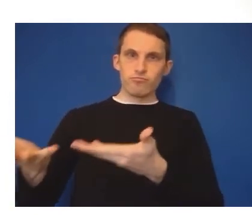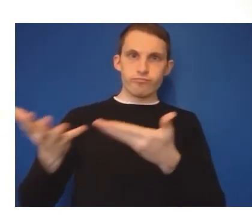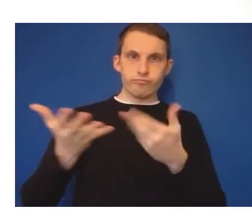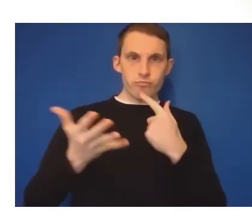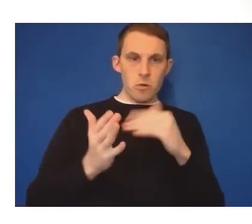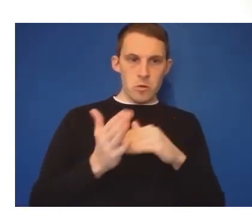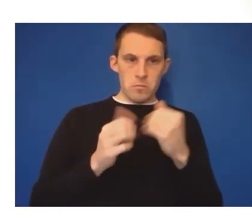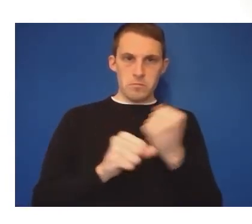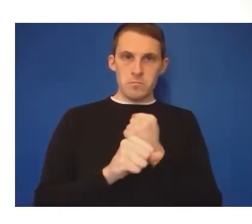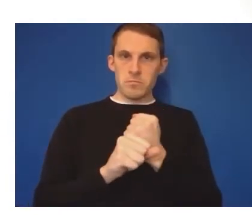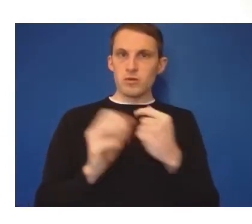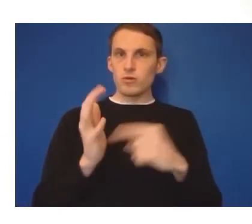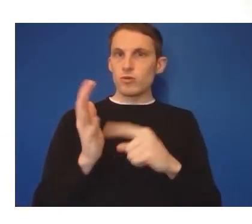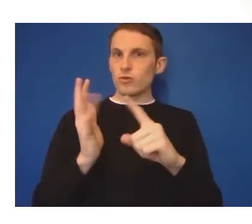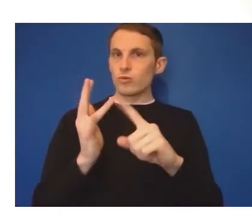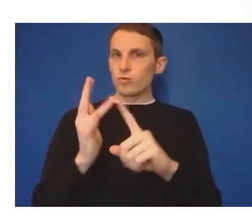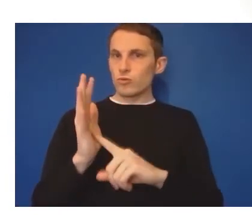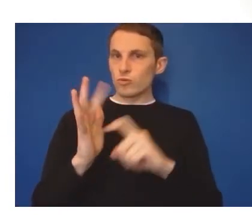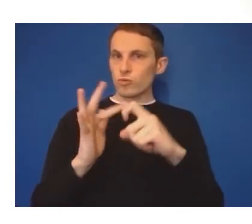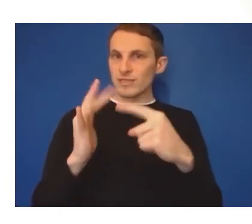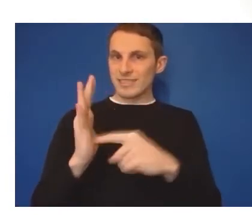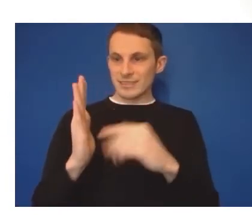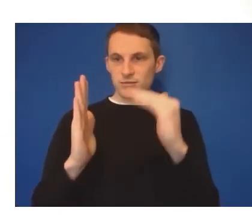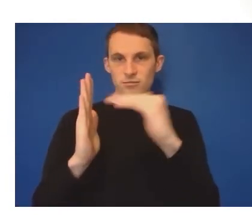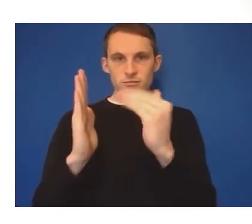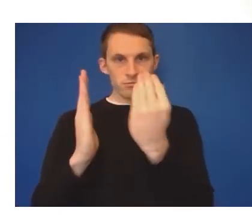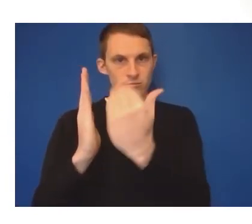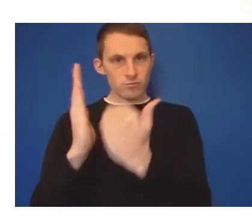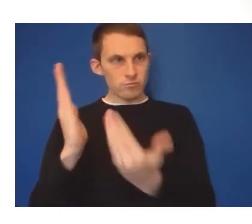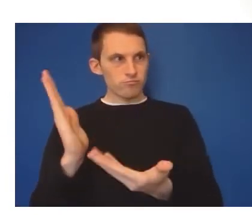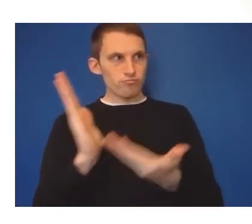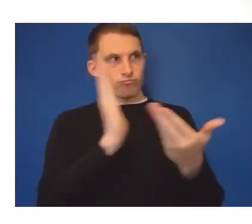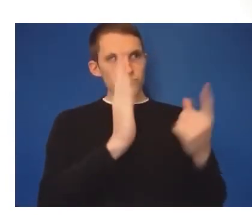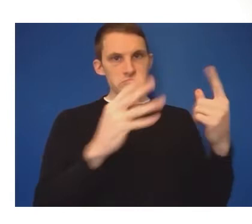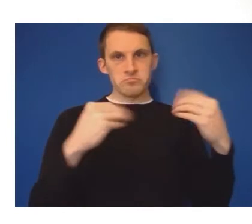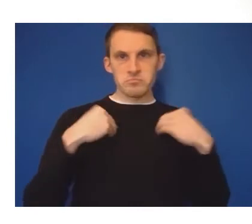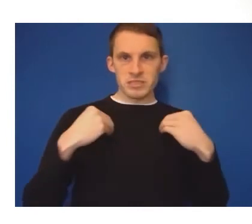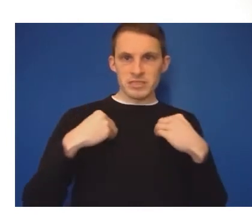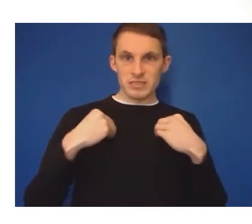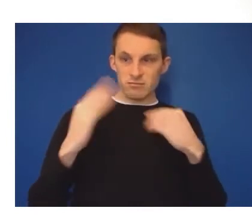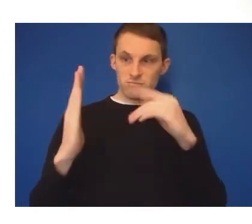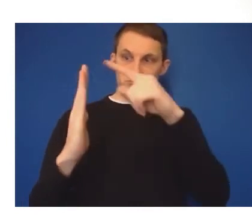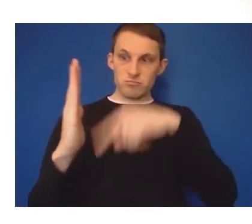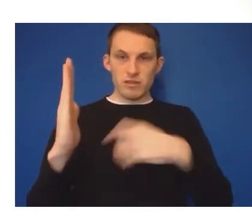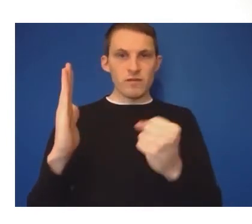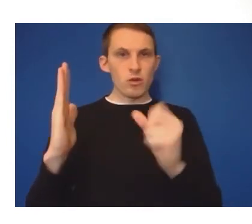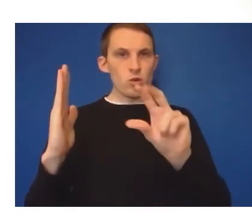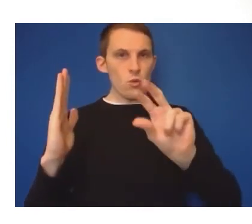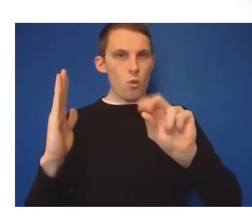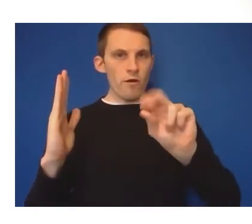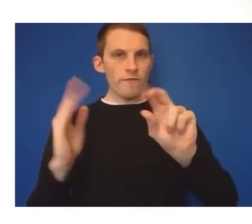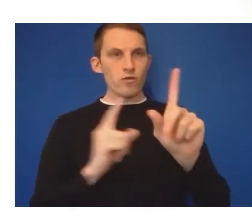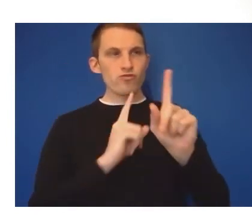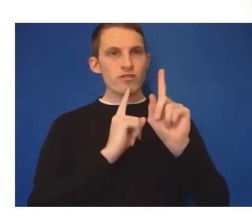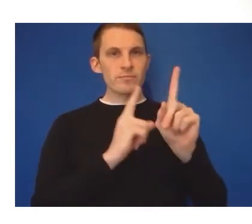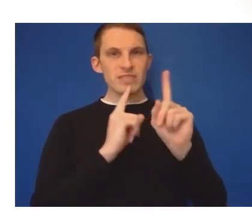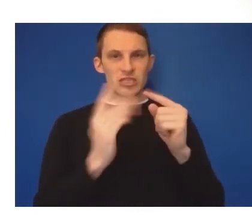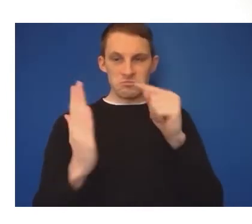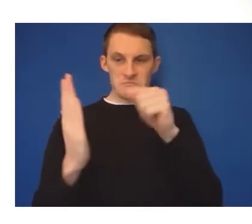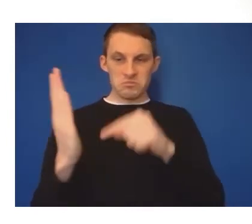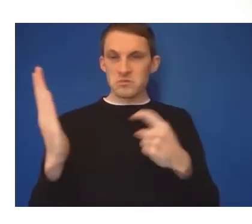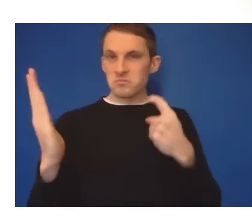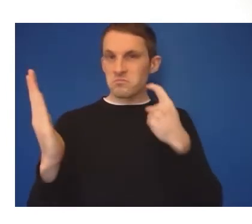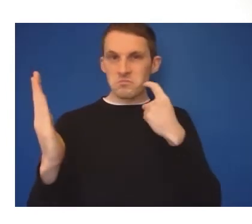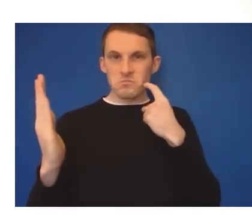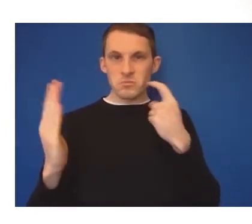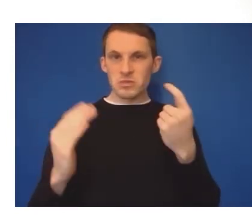so the toolkit includes 12 recommendations for providers to make simple, easy to implement changes to improve access